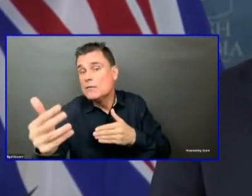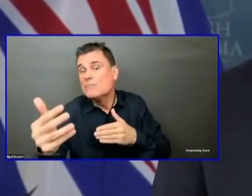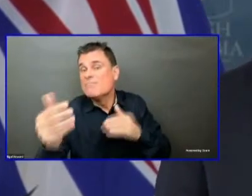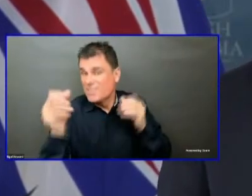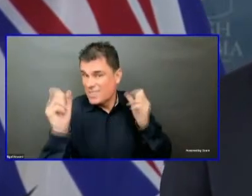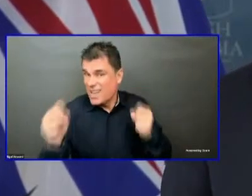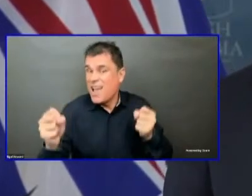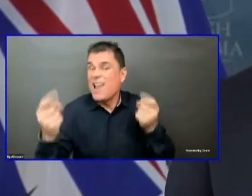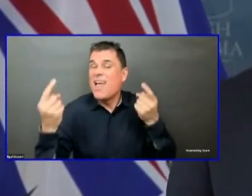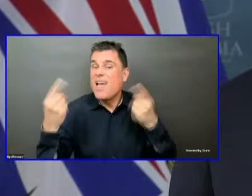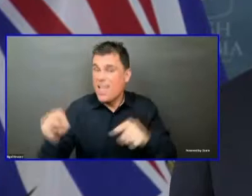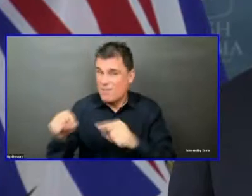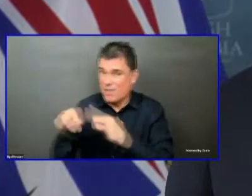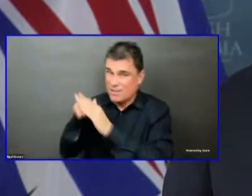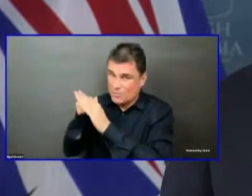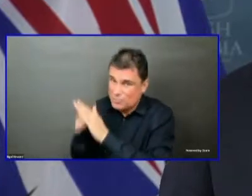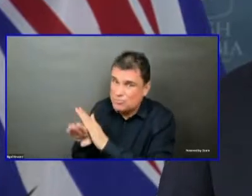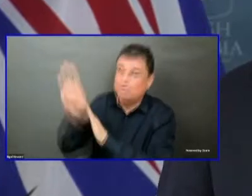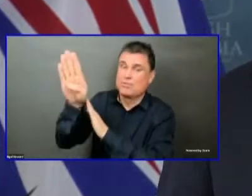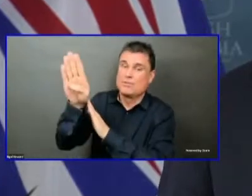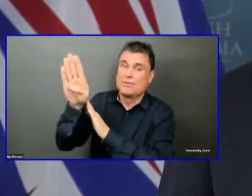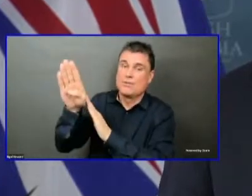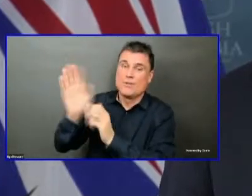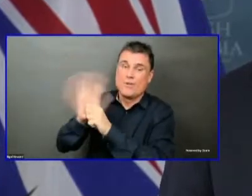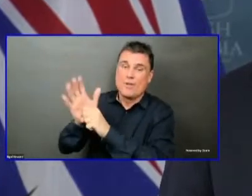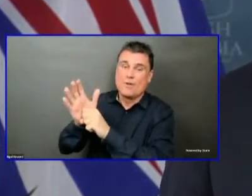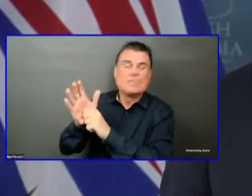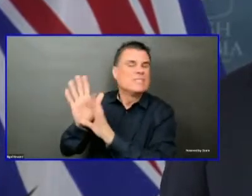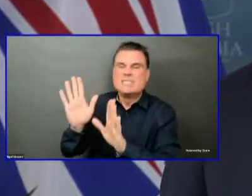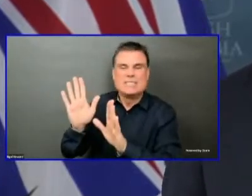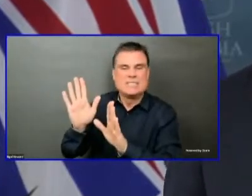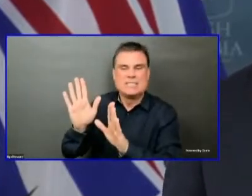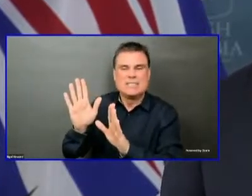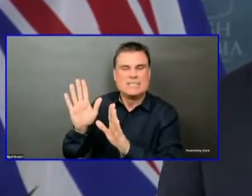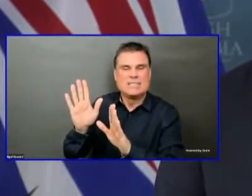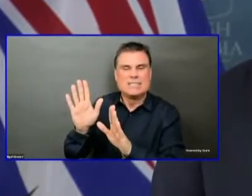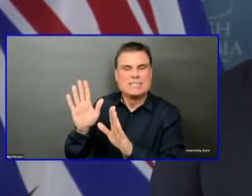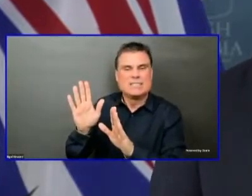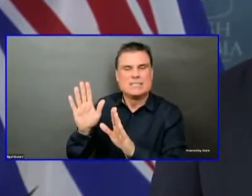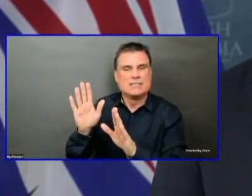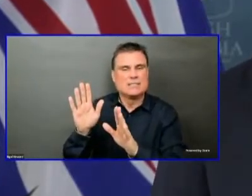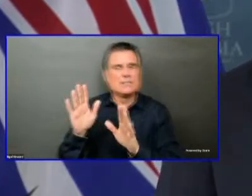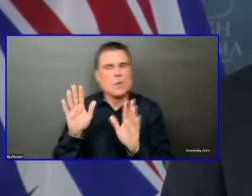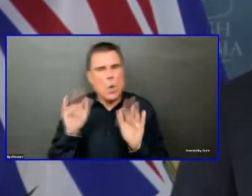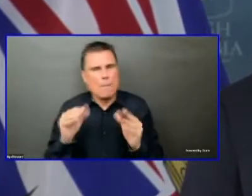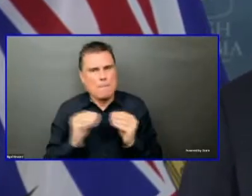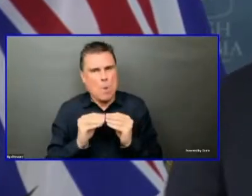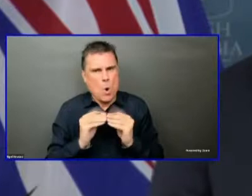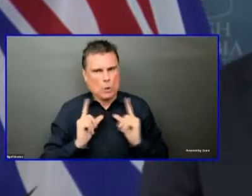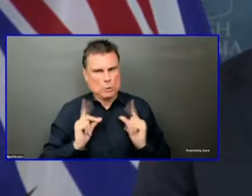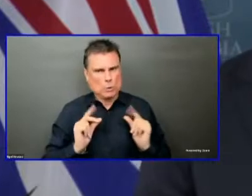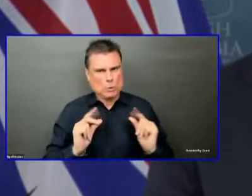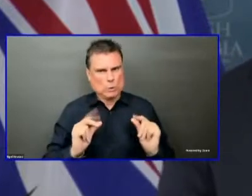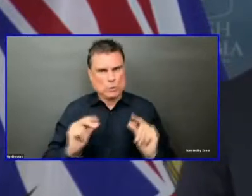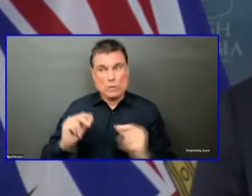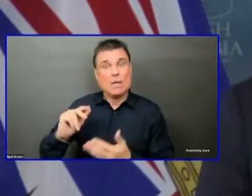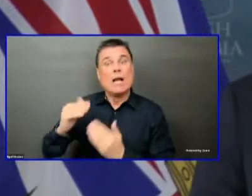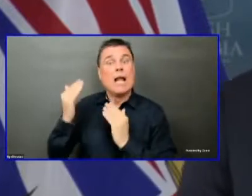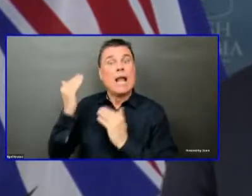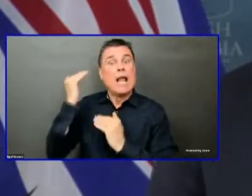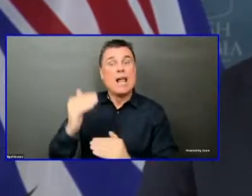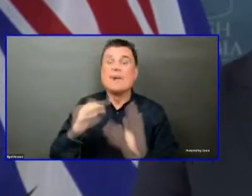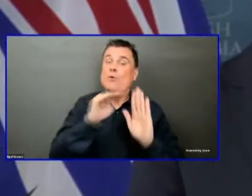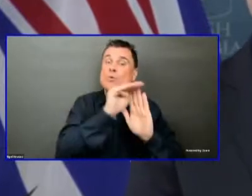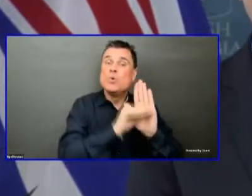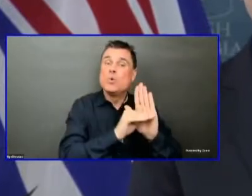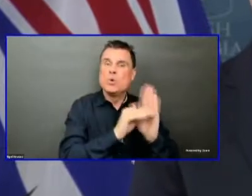now, and to see some relaxation in public health orders. Yesterday I was asked about immunization